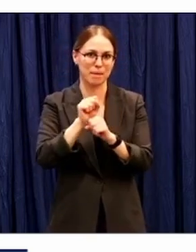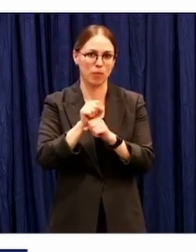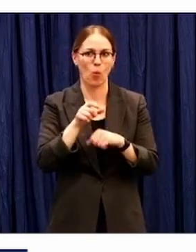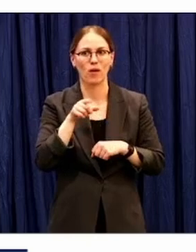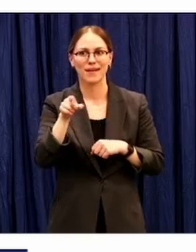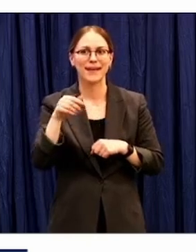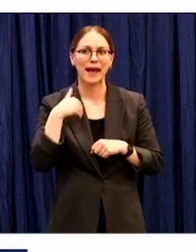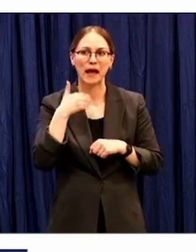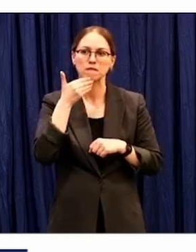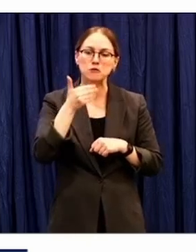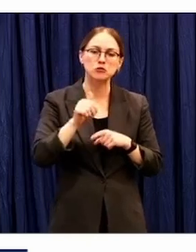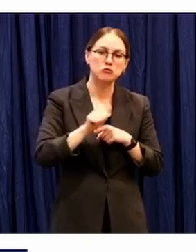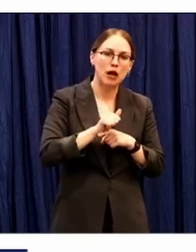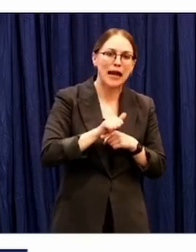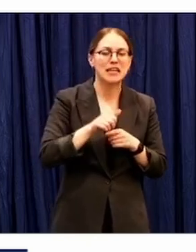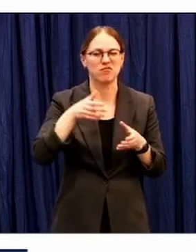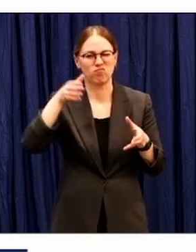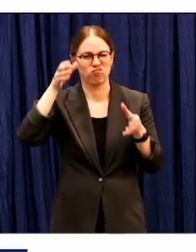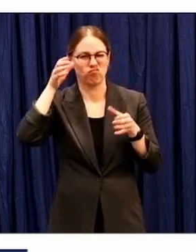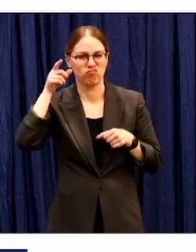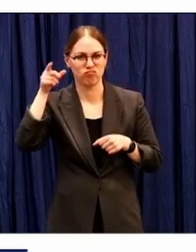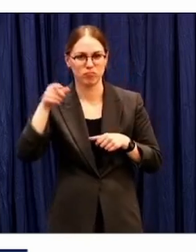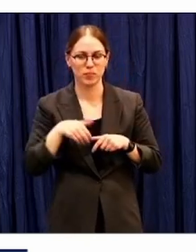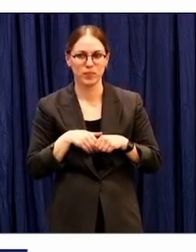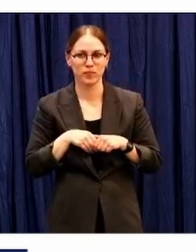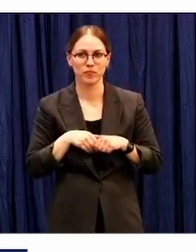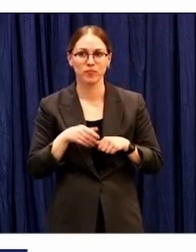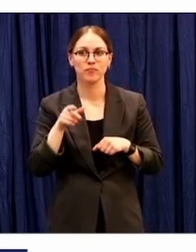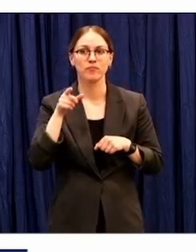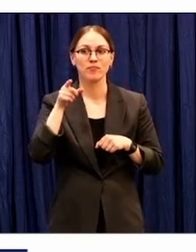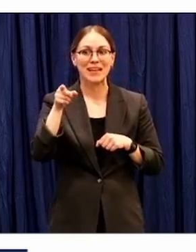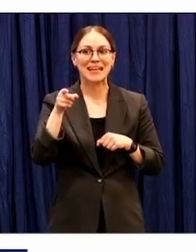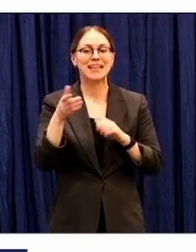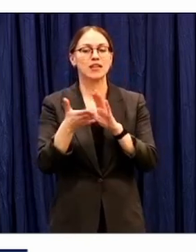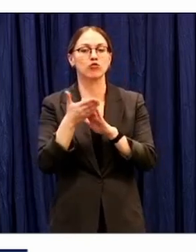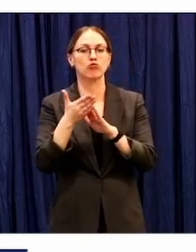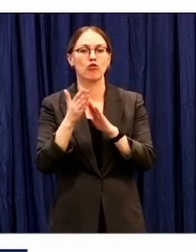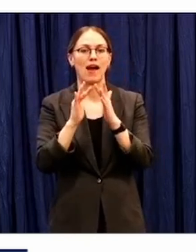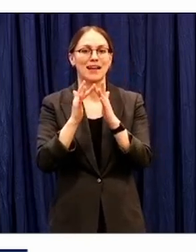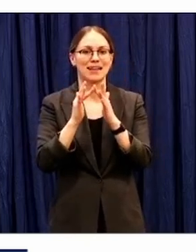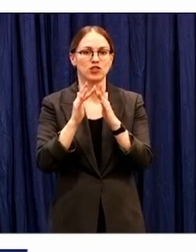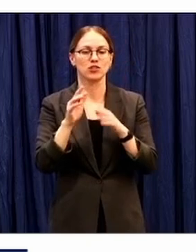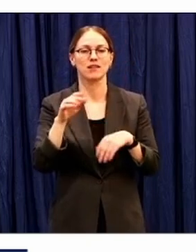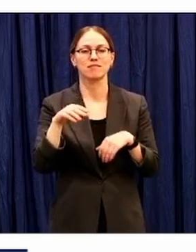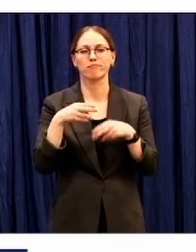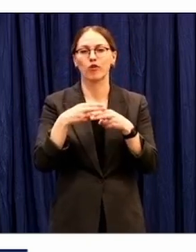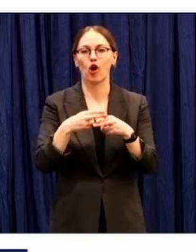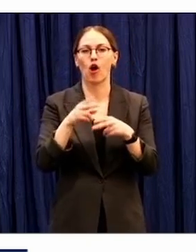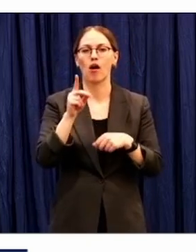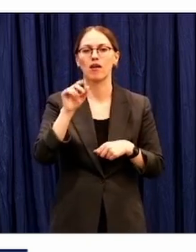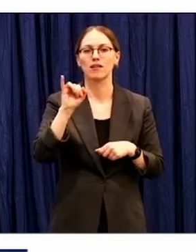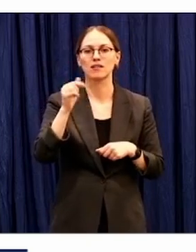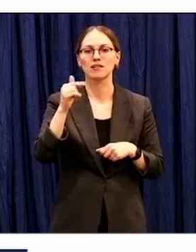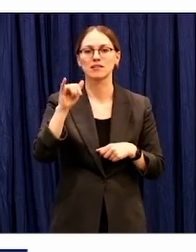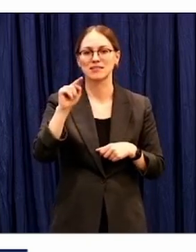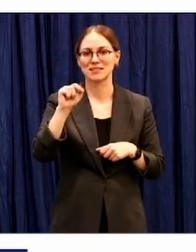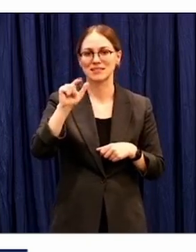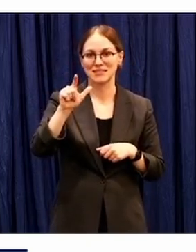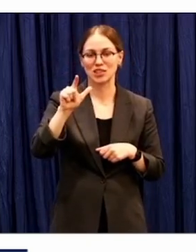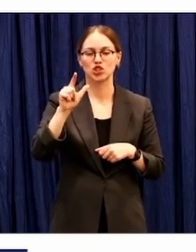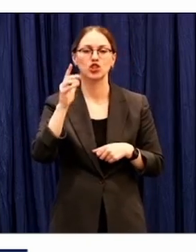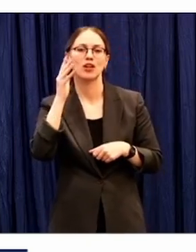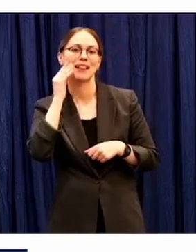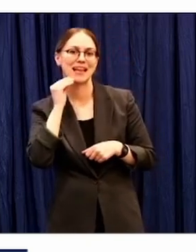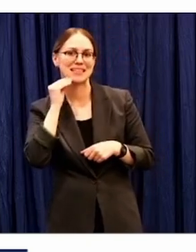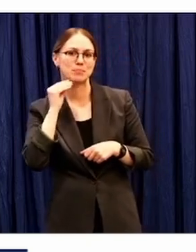help and training to everyone. He also maintains an intranet site called Digital Experience, where there's an accessibility page